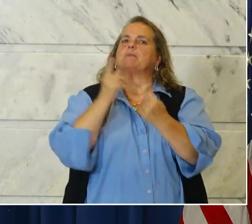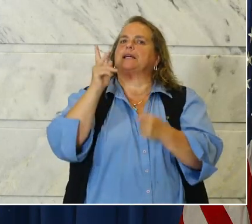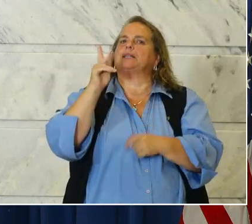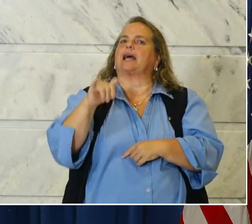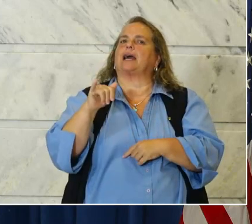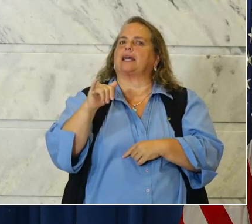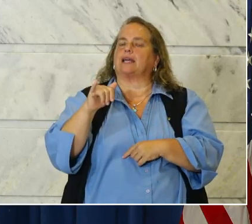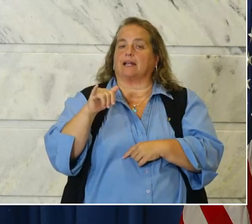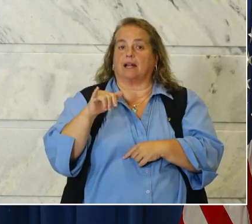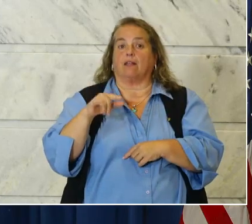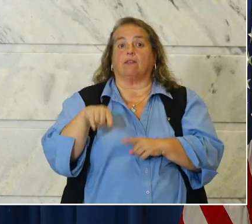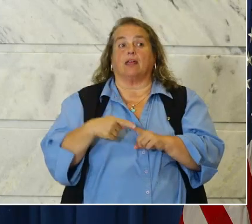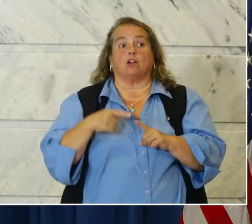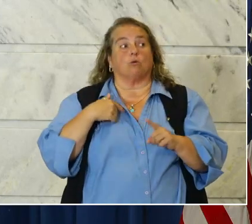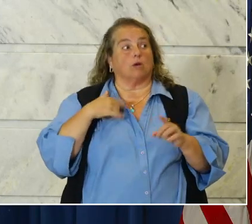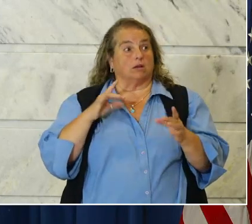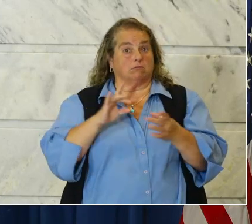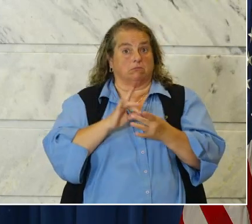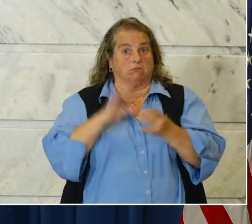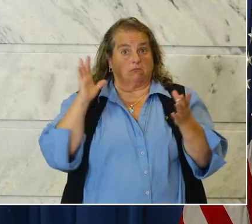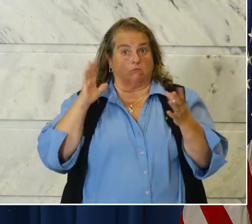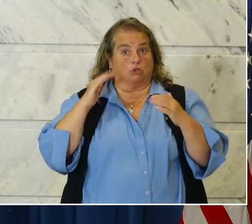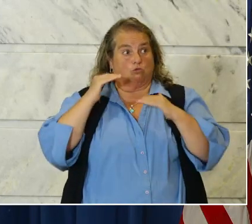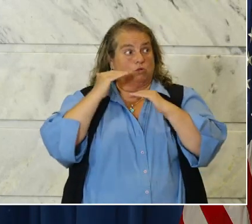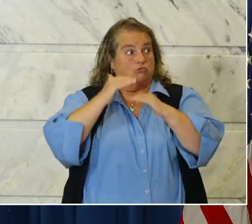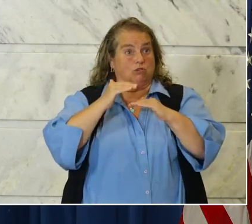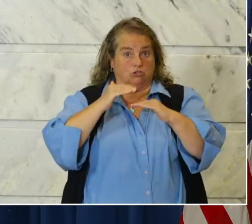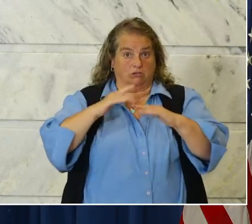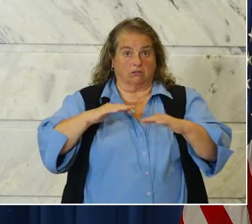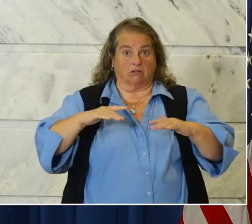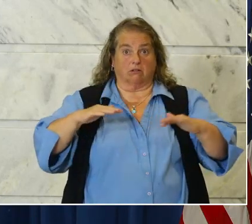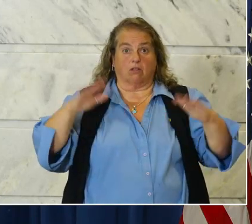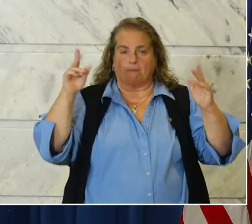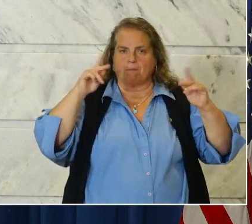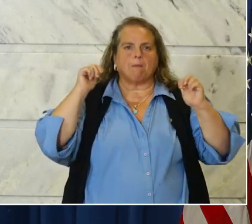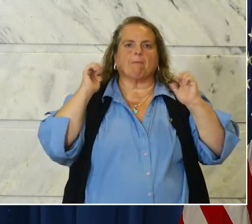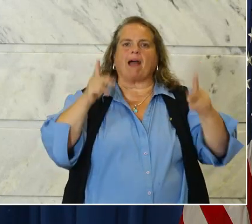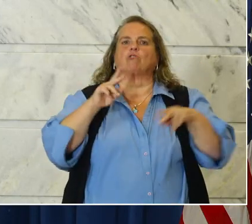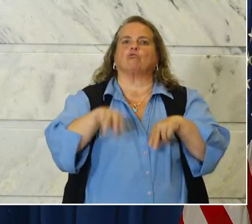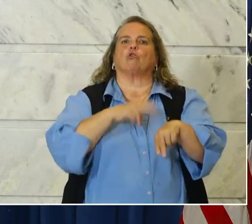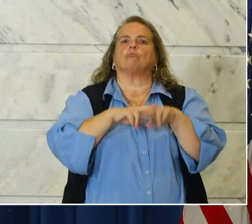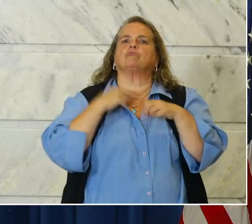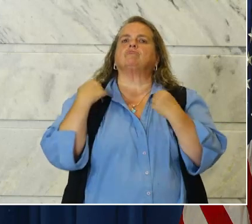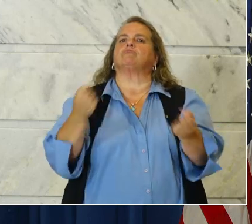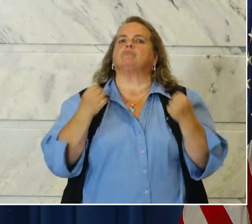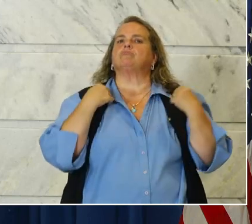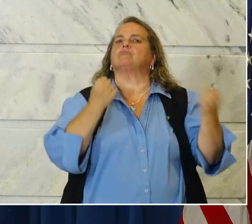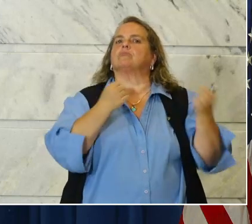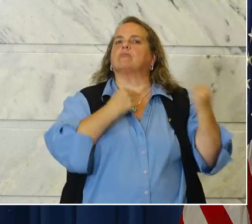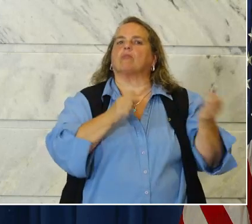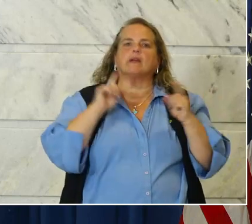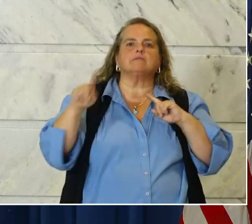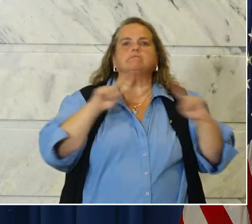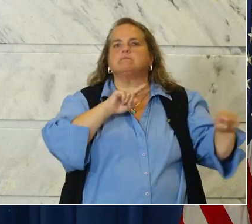when we started lifting restrictions, we went right back up to normal. And here, as of July 19th, we were up in the